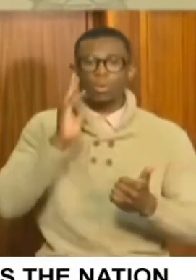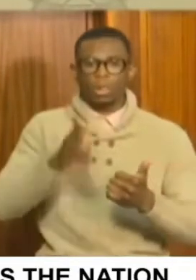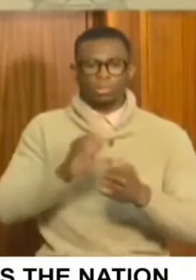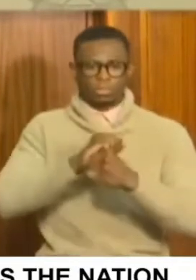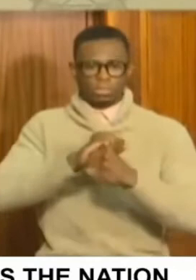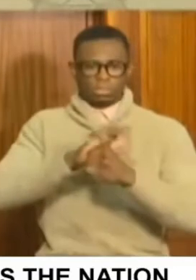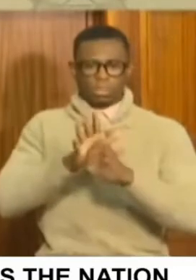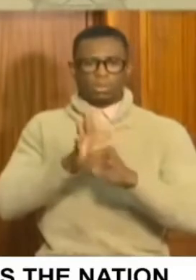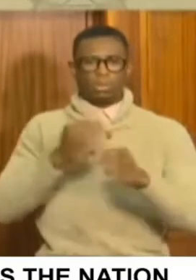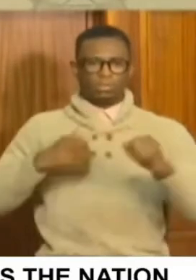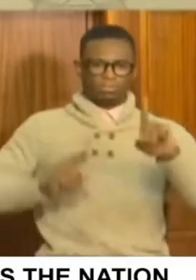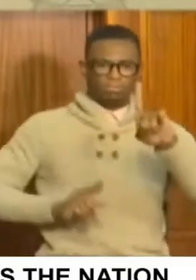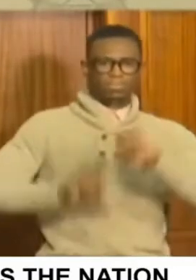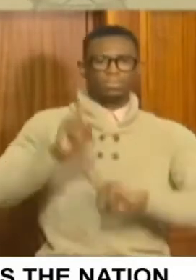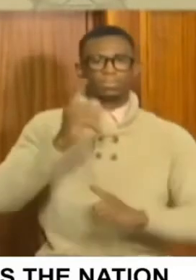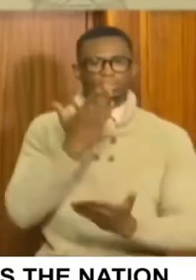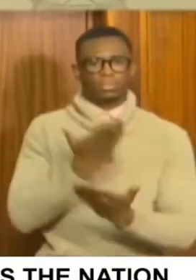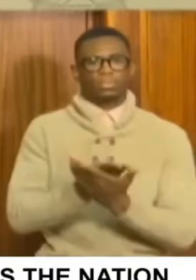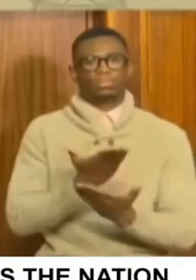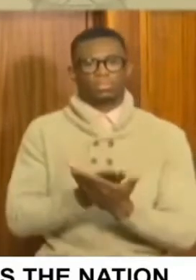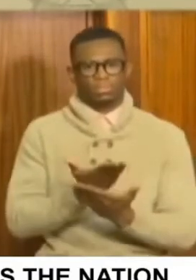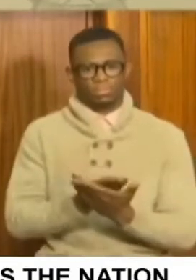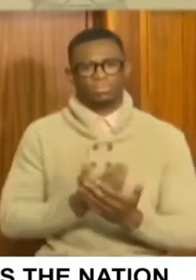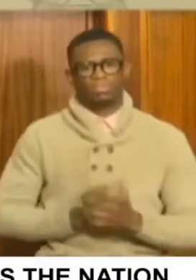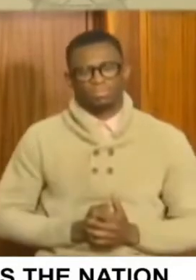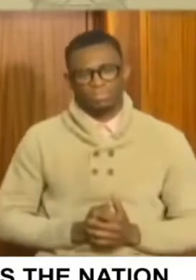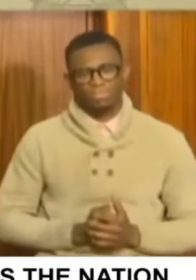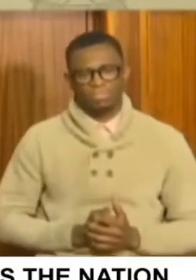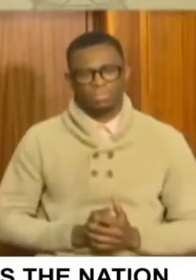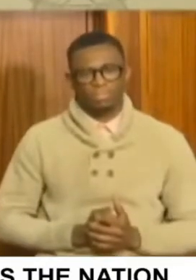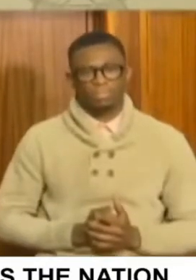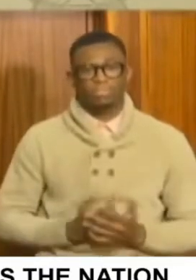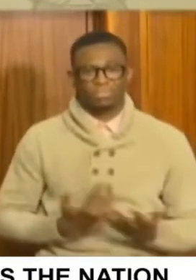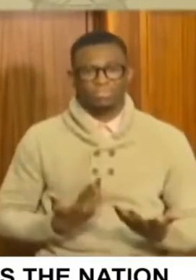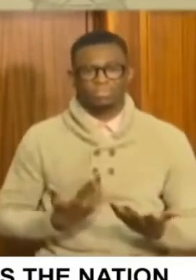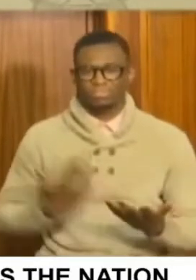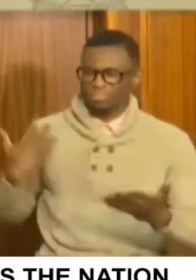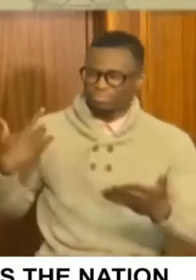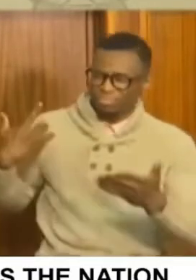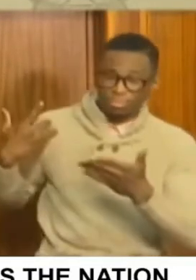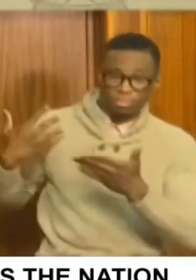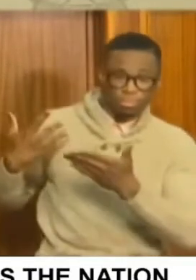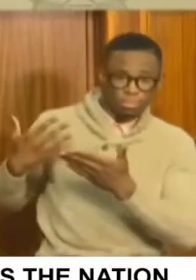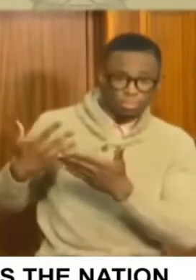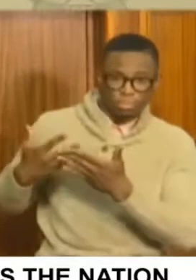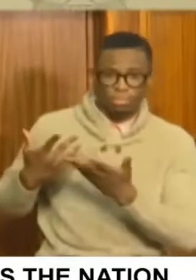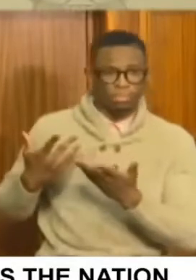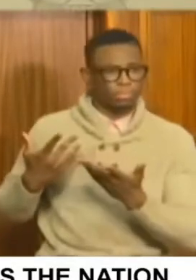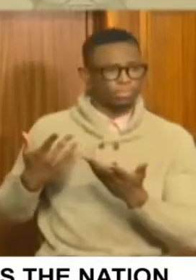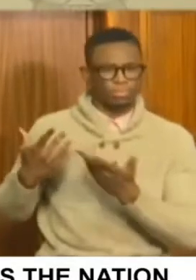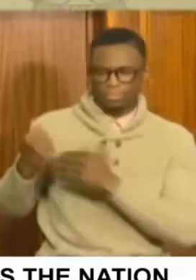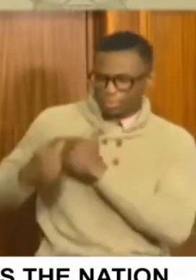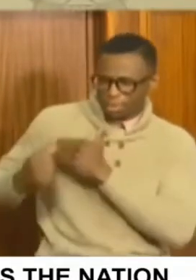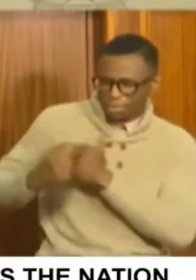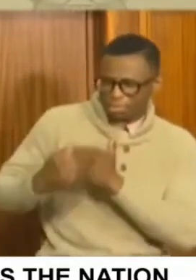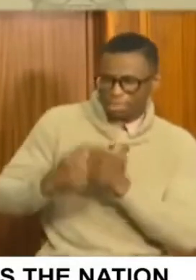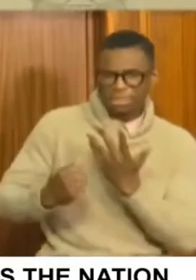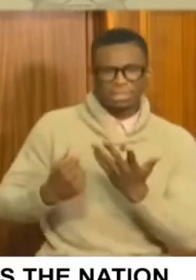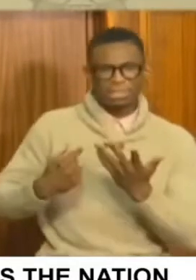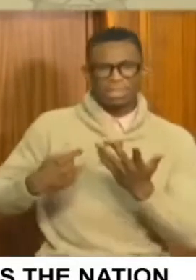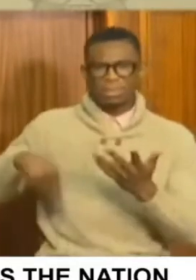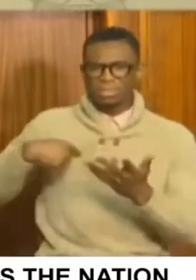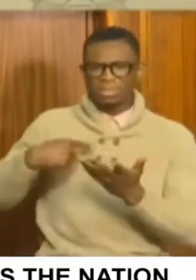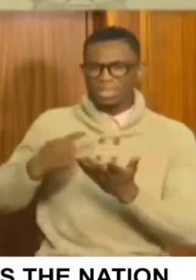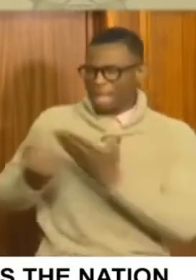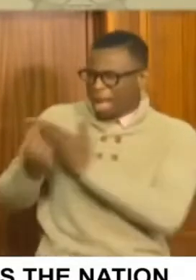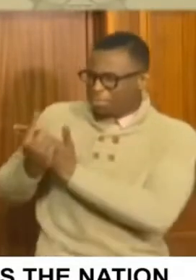it. Yeah, right. After all the time that has passed, after everything that we have